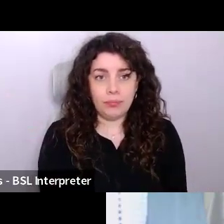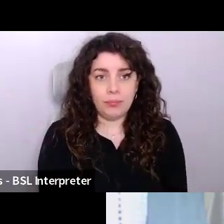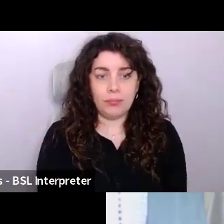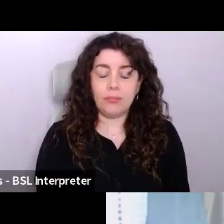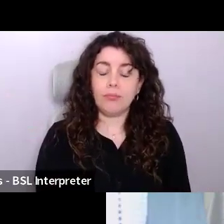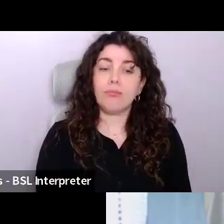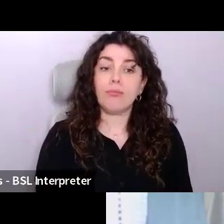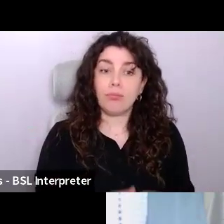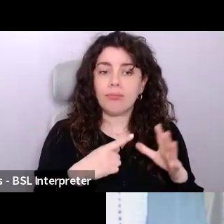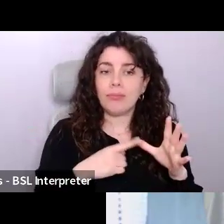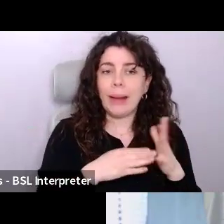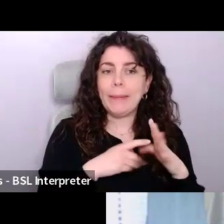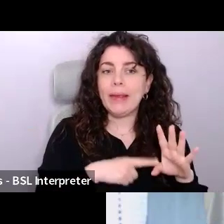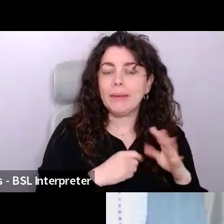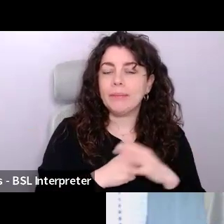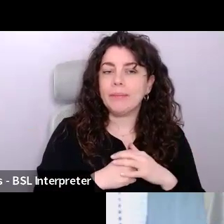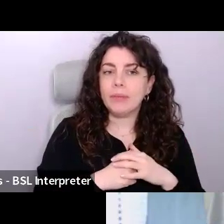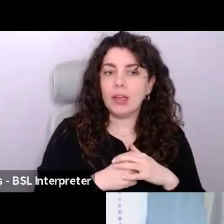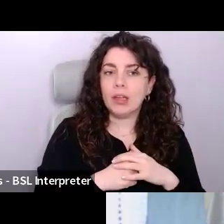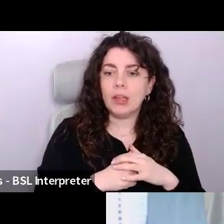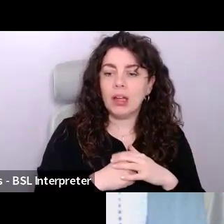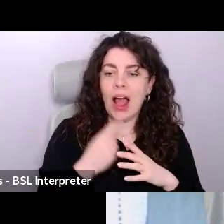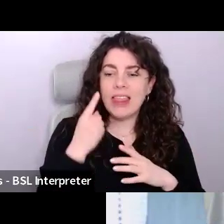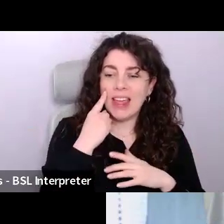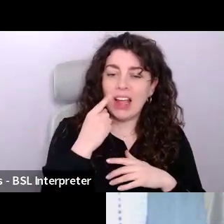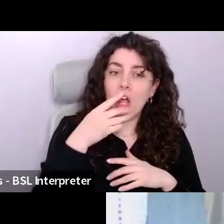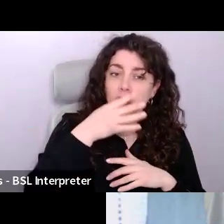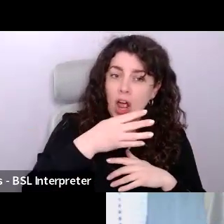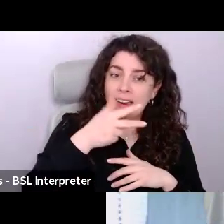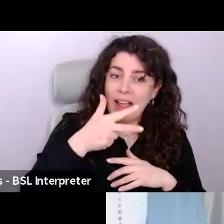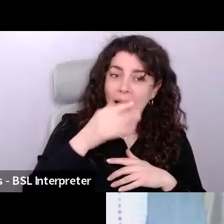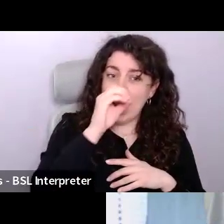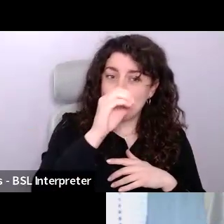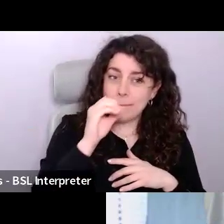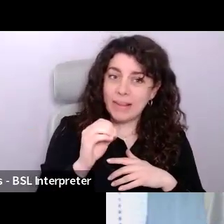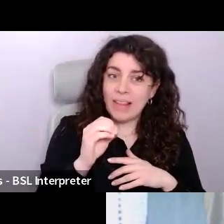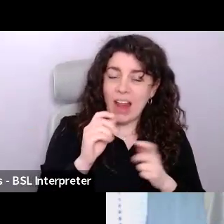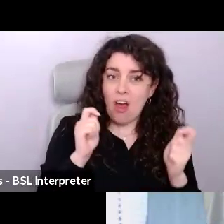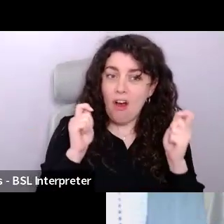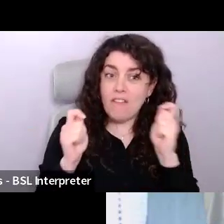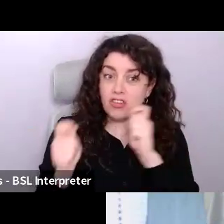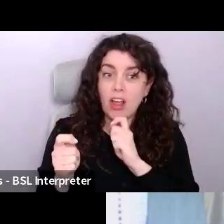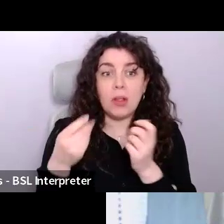Yeah, I just think, you know, isn't it the vast majority, 98% of adjustments cost less than